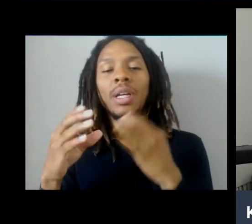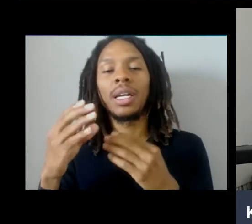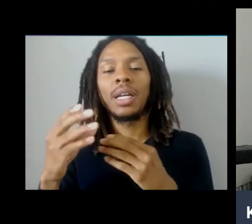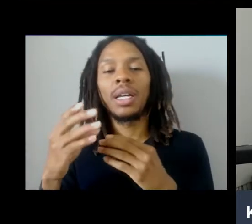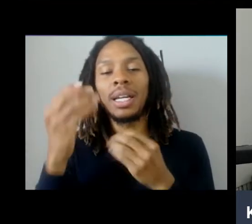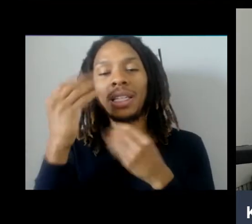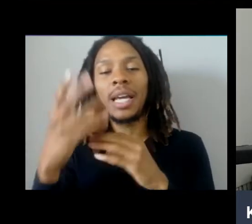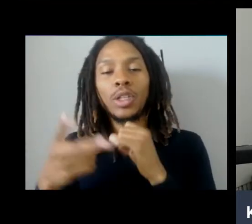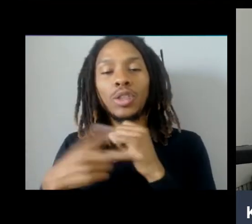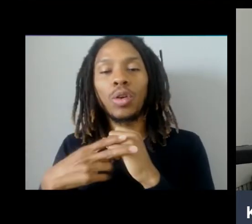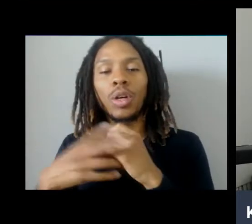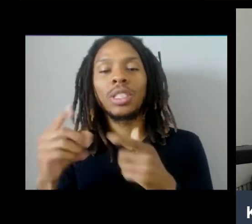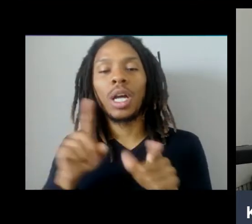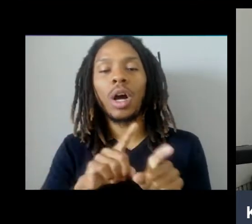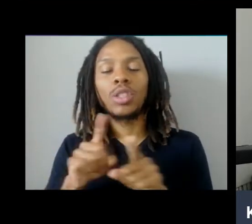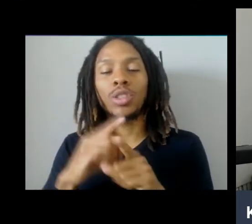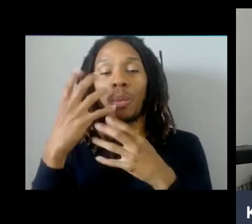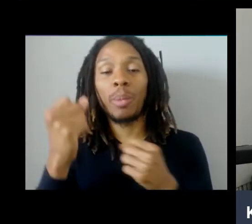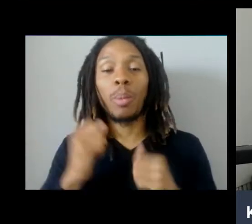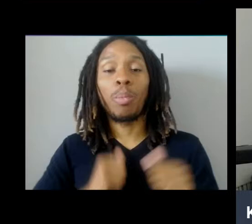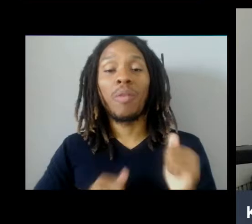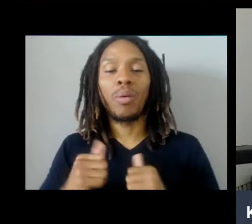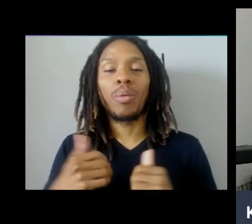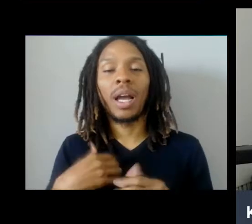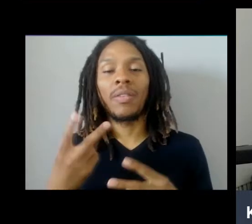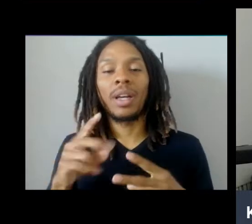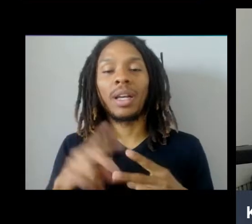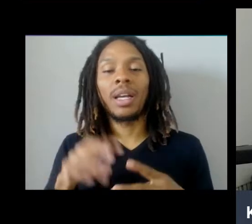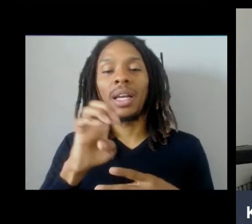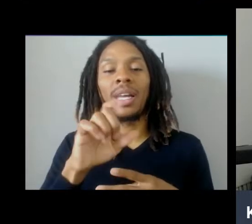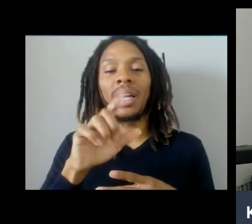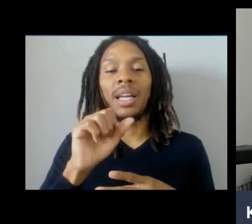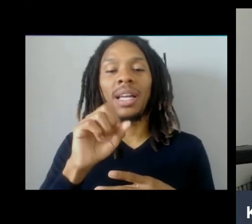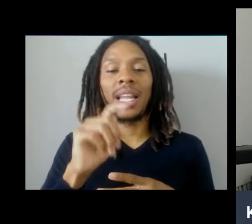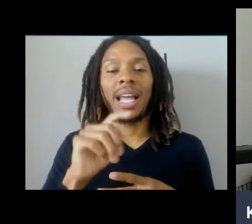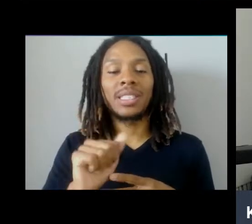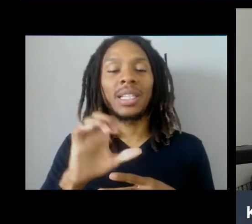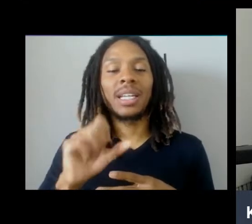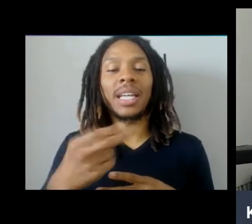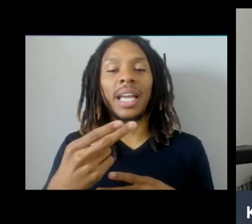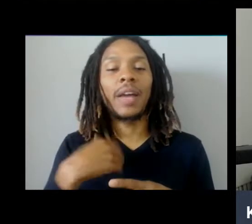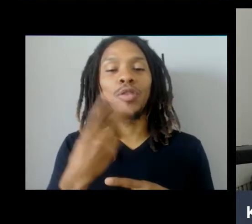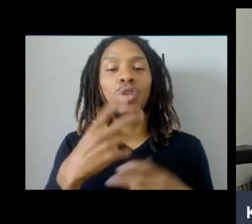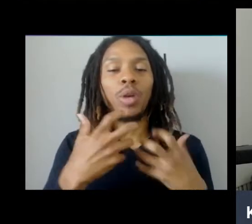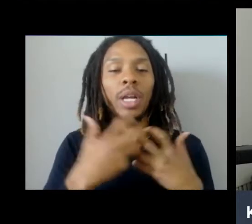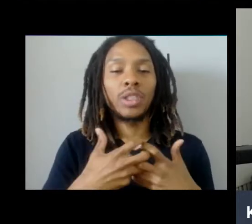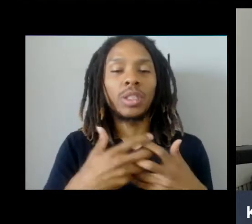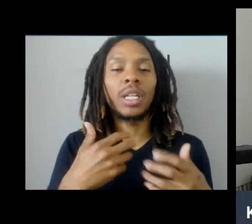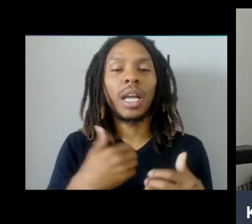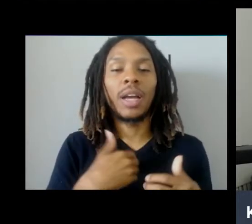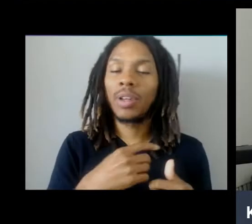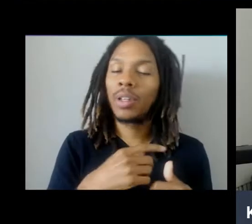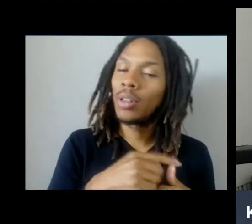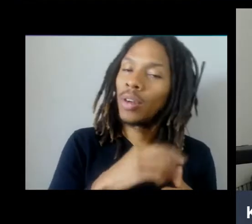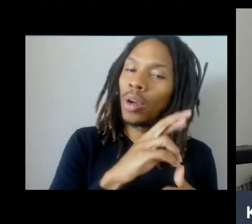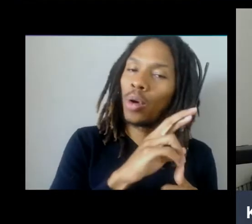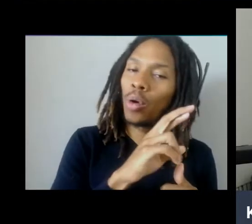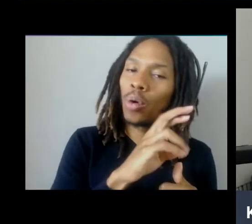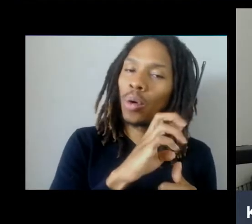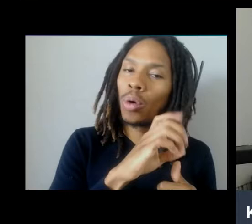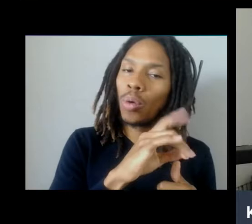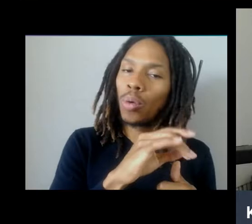performance. So yeah, we offer ElastiCache with two engines. You can use ElastiCache with Redis, and you can use ElastiCache with